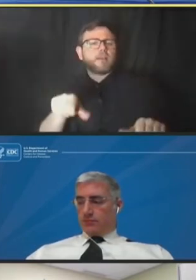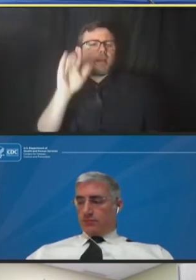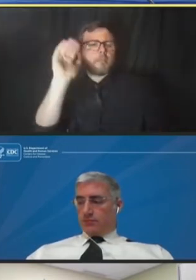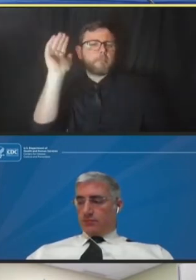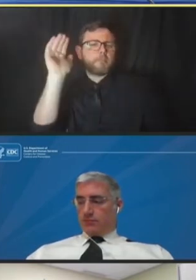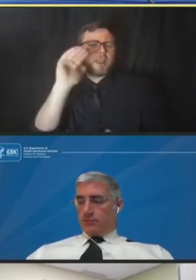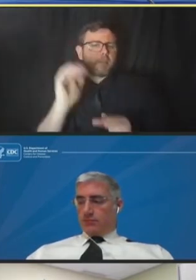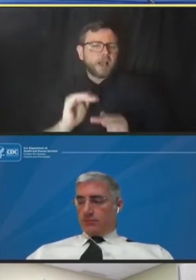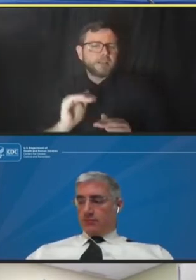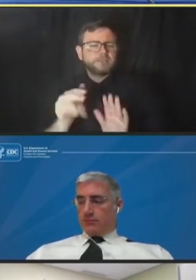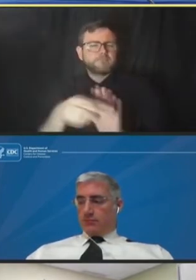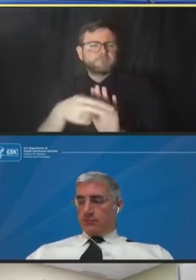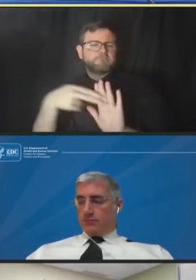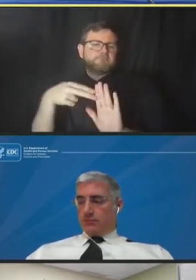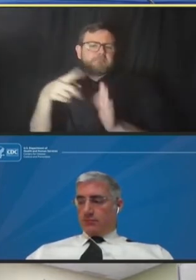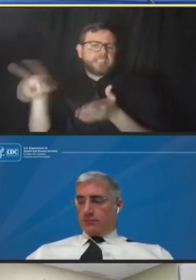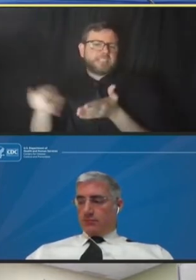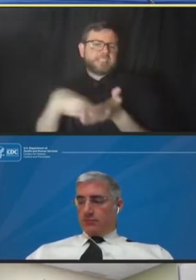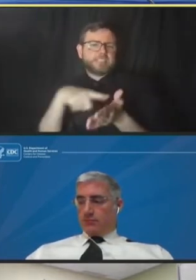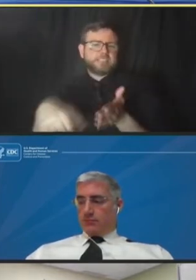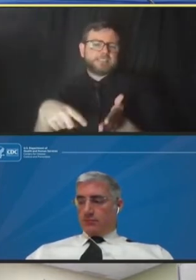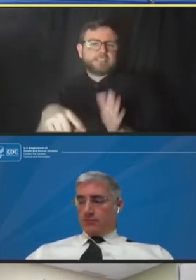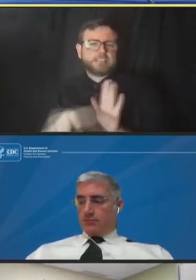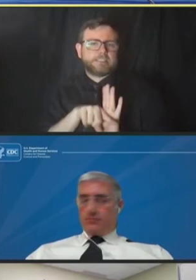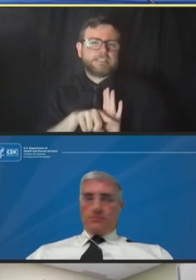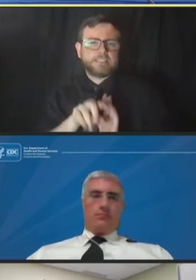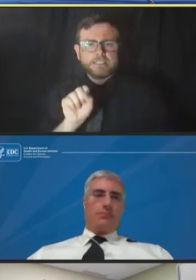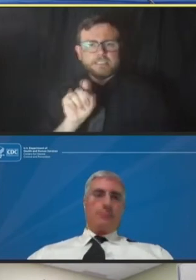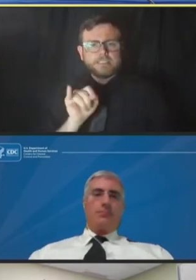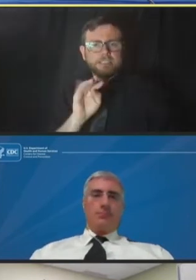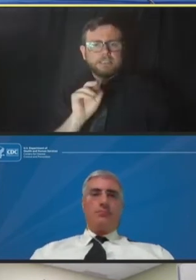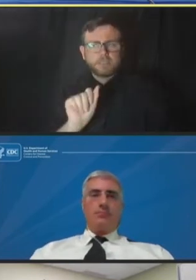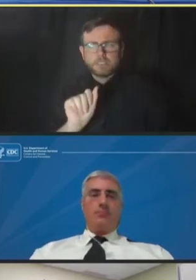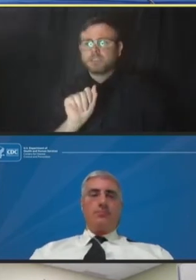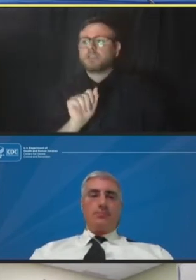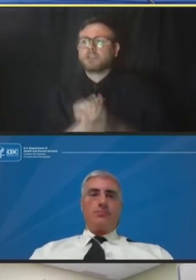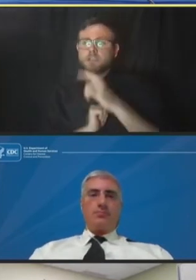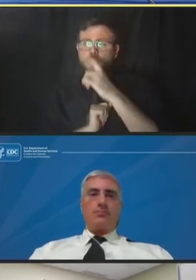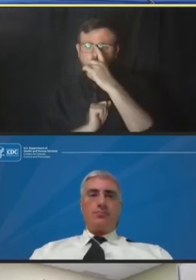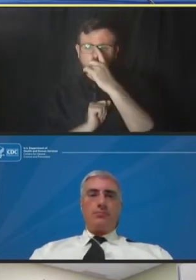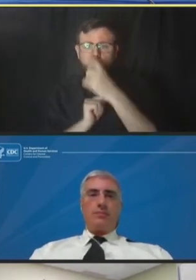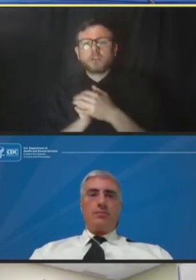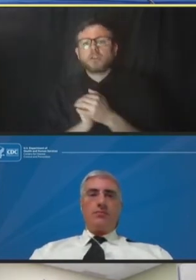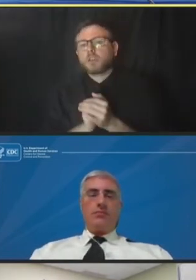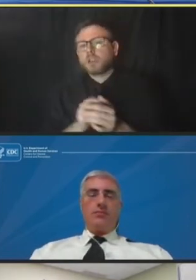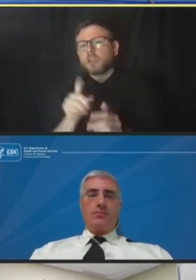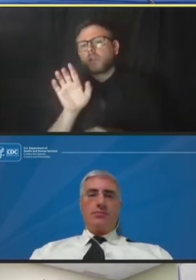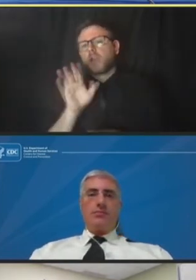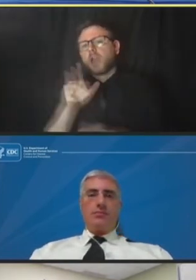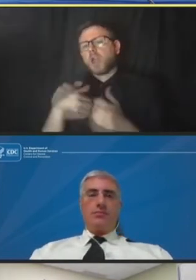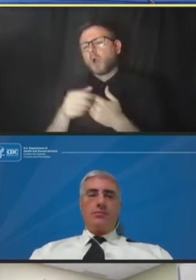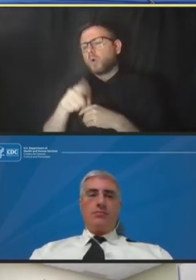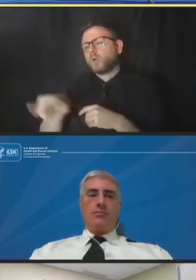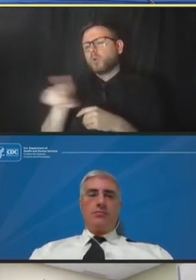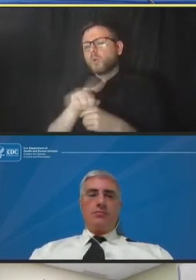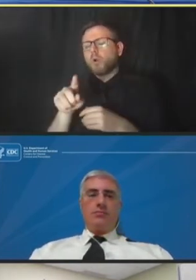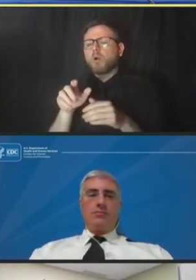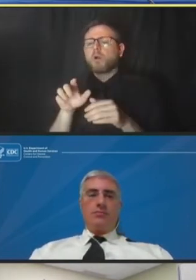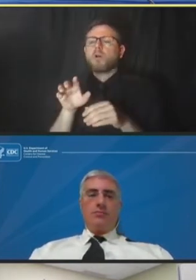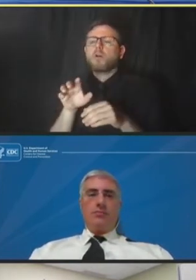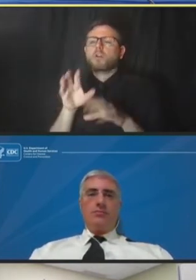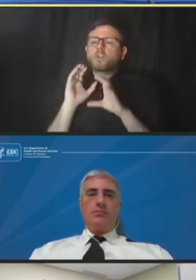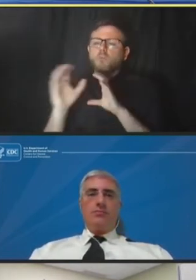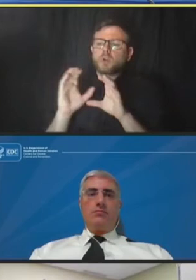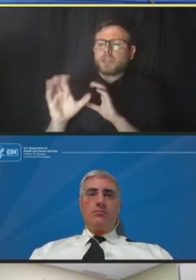curious how you're working with communications and others at CDC and how we should all be thinking about that in our respective